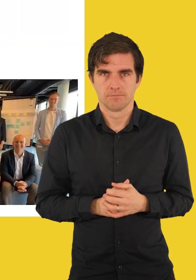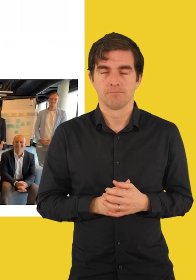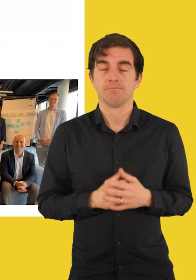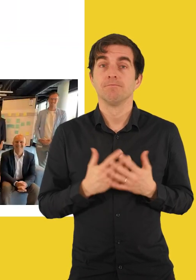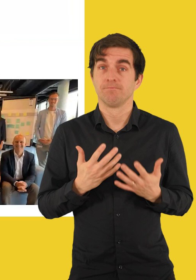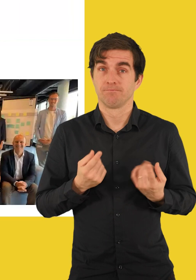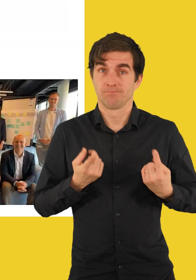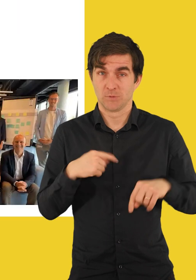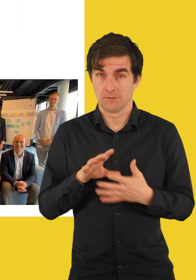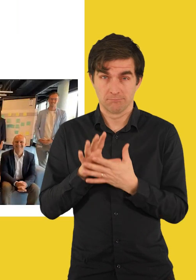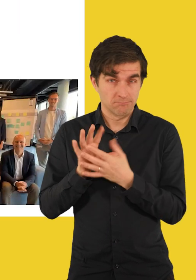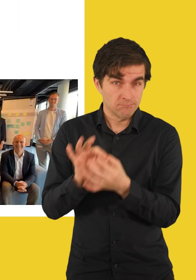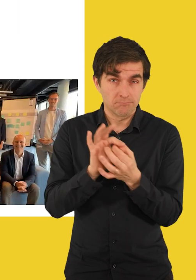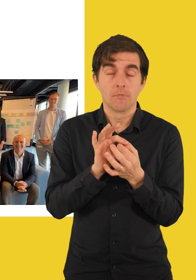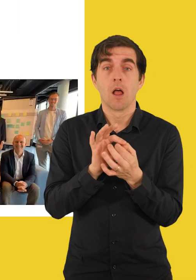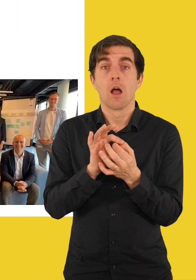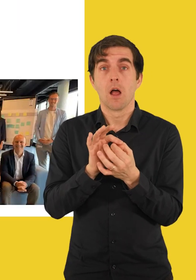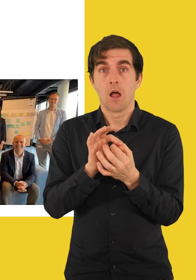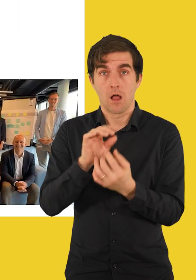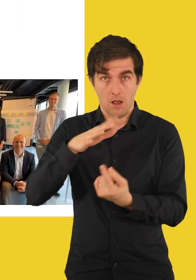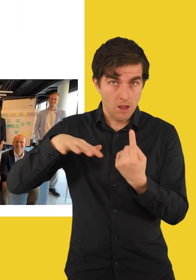We have also a big part of our work was